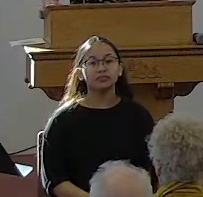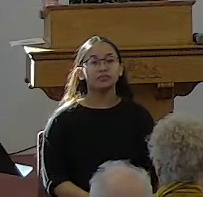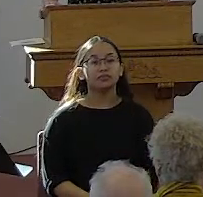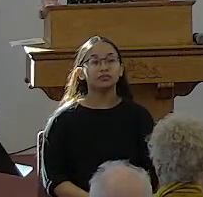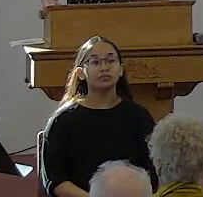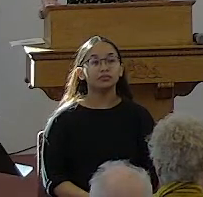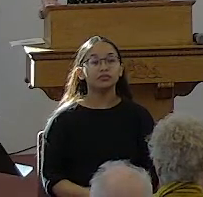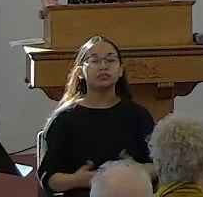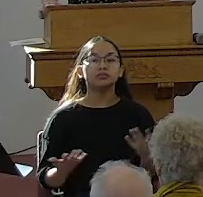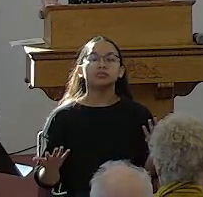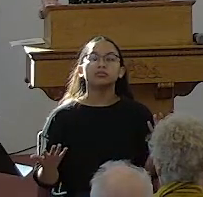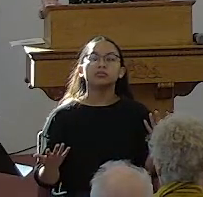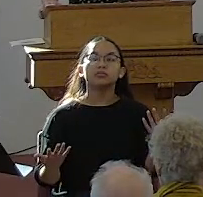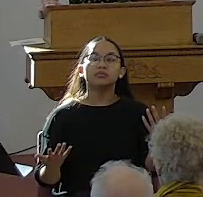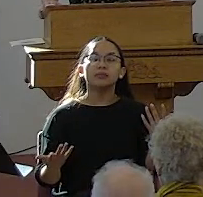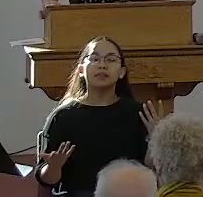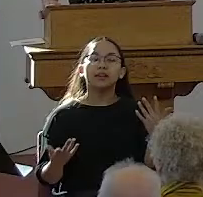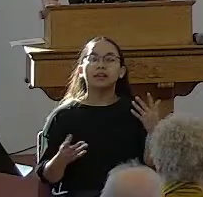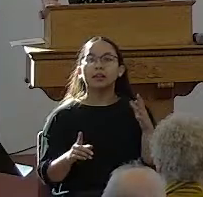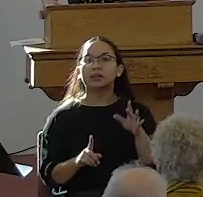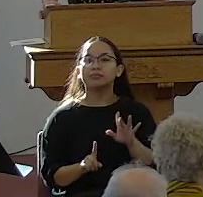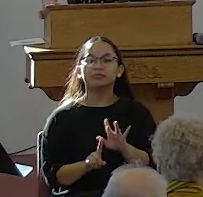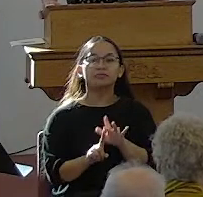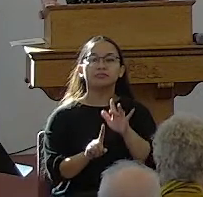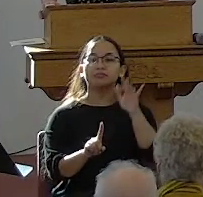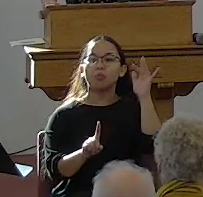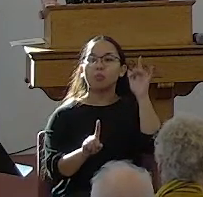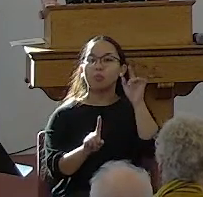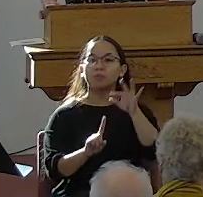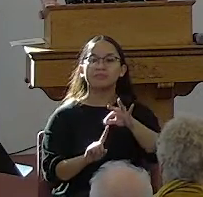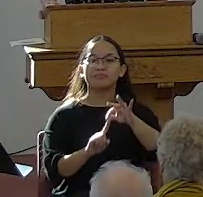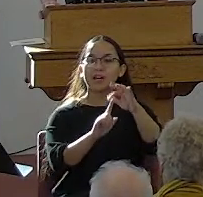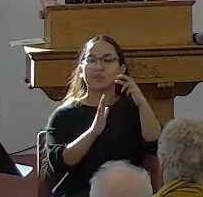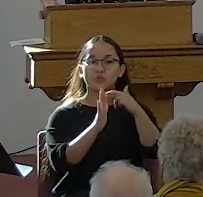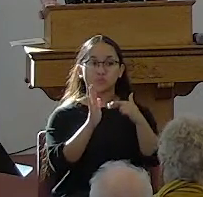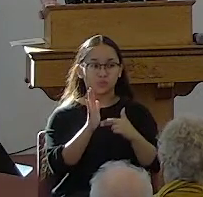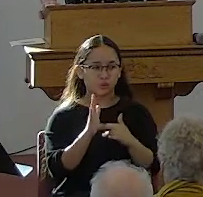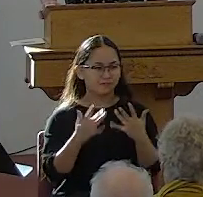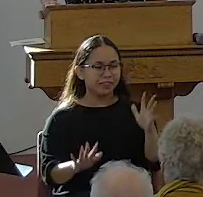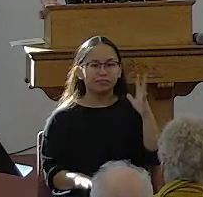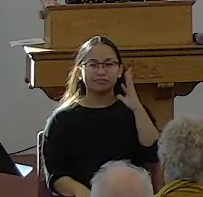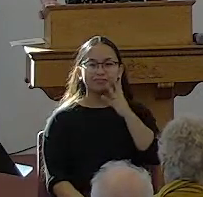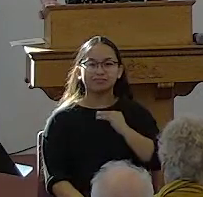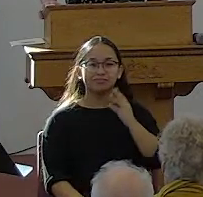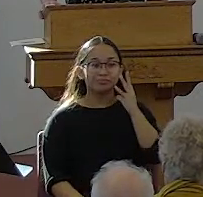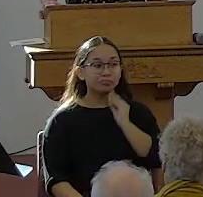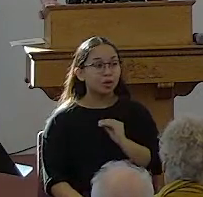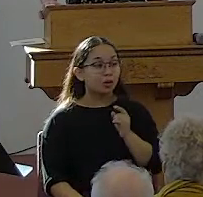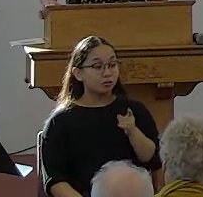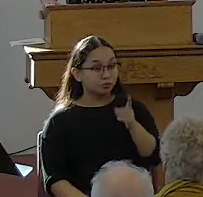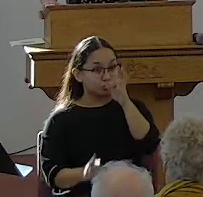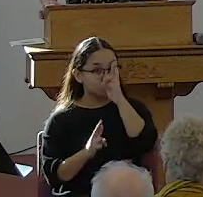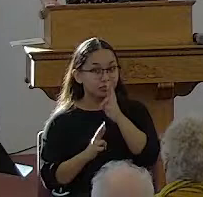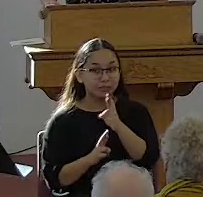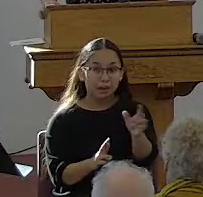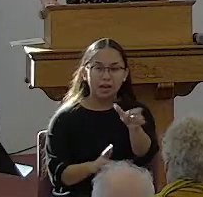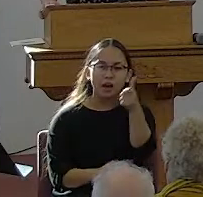The golden rule. We know it well. Do unto others as you would have them do unto